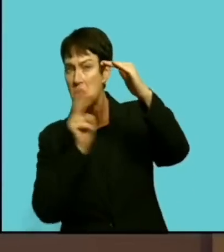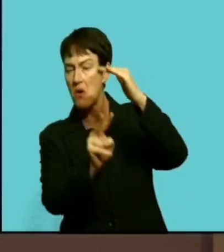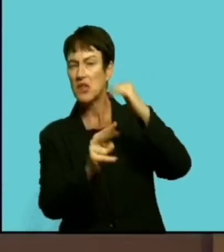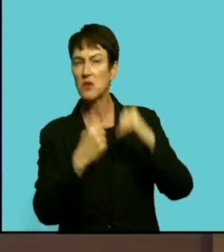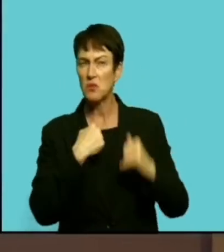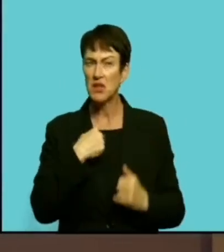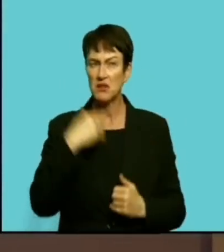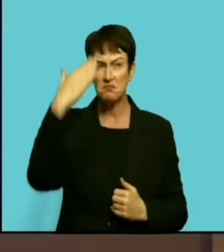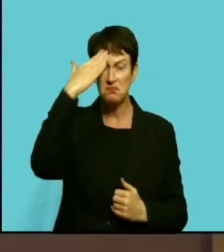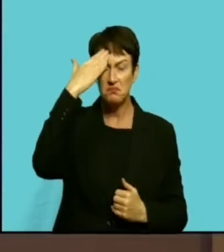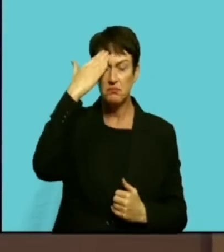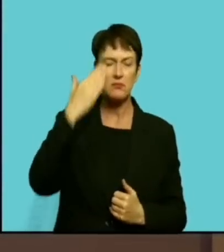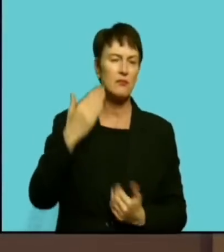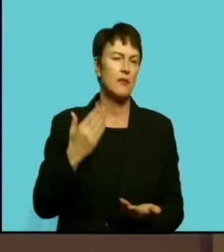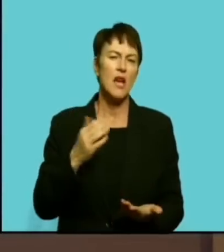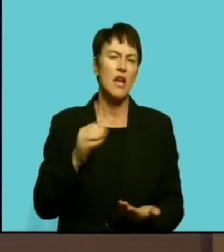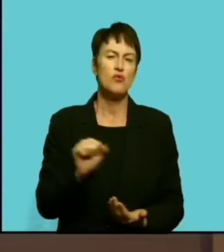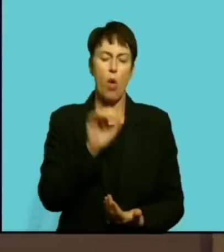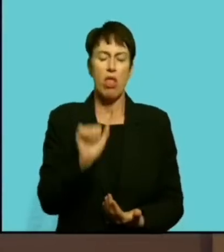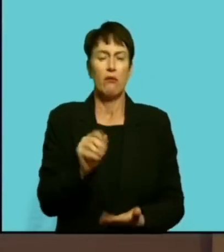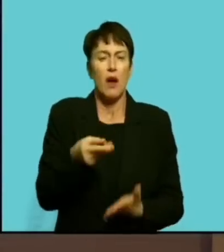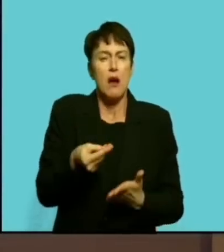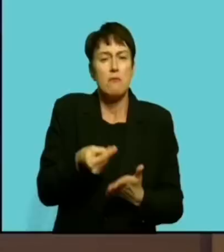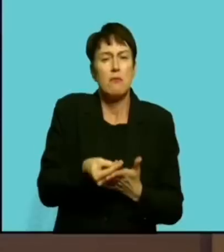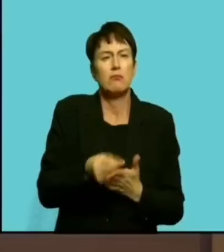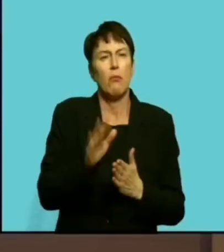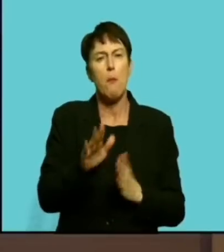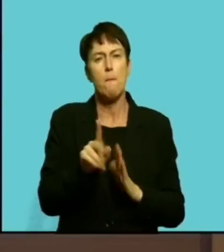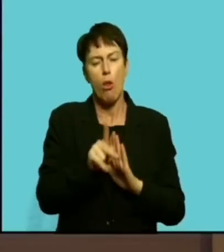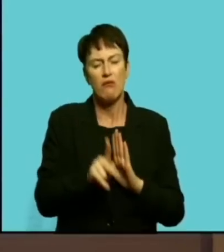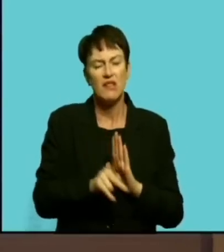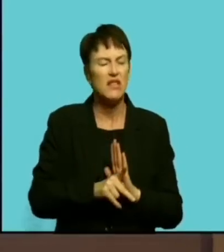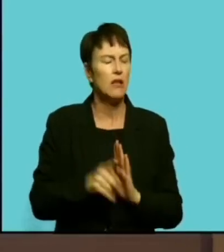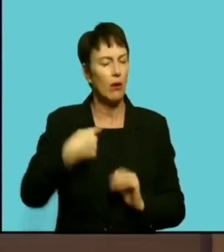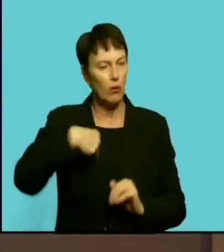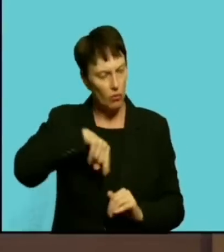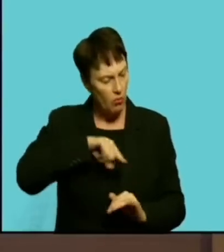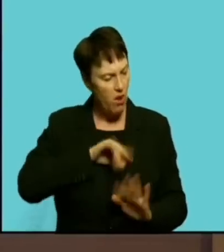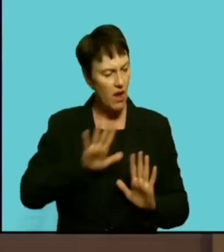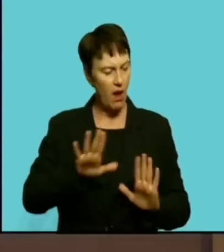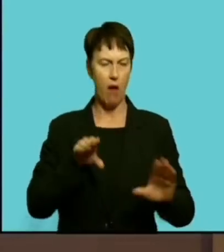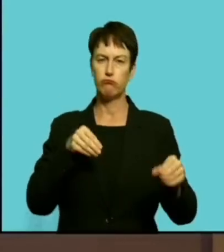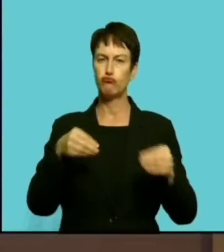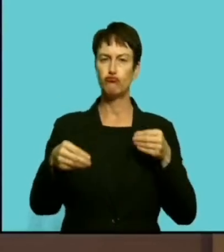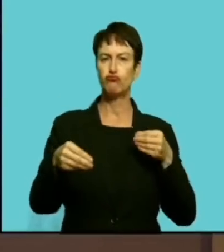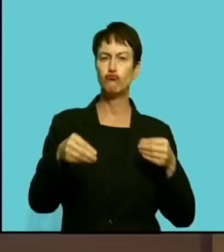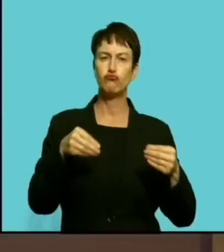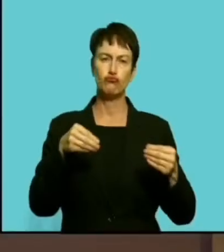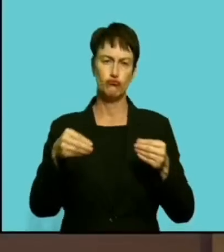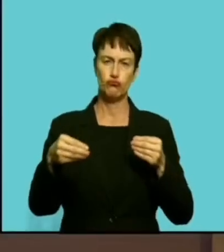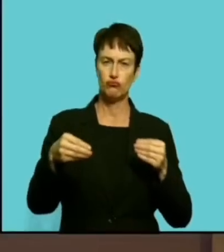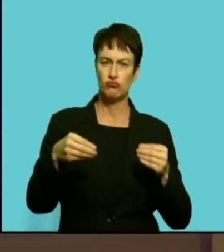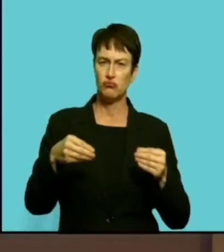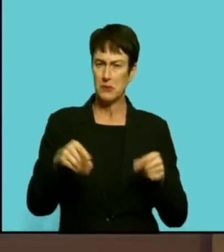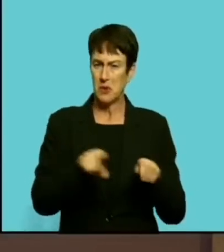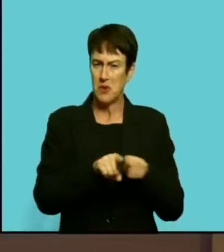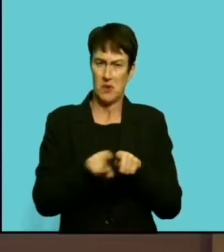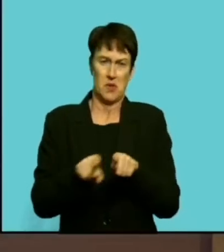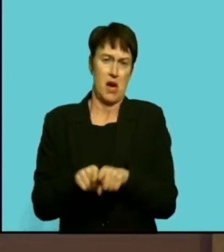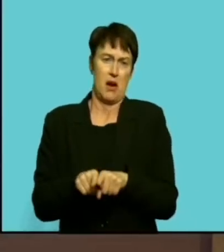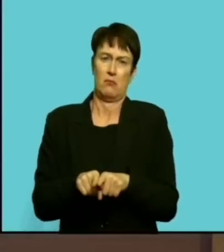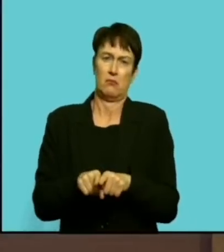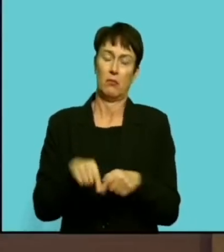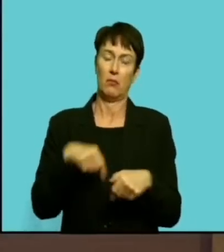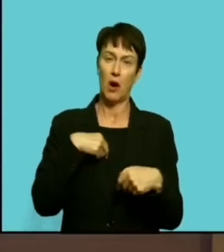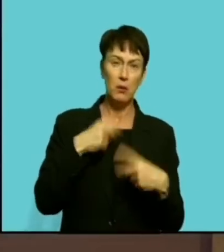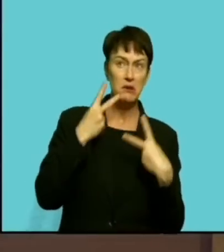remains accommodative, even if we were to follow the policy rate path that is